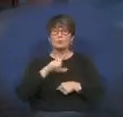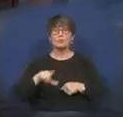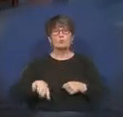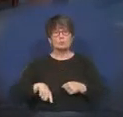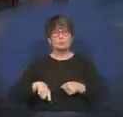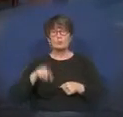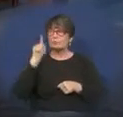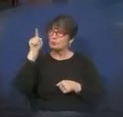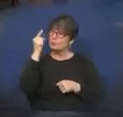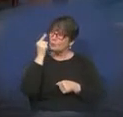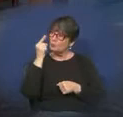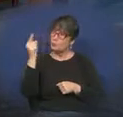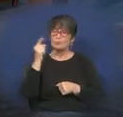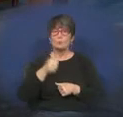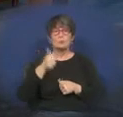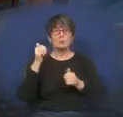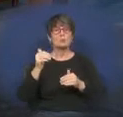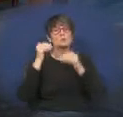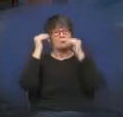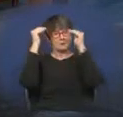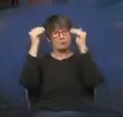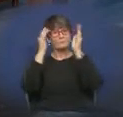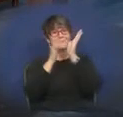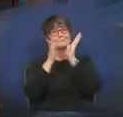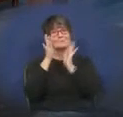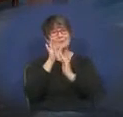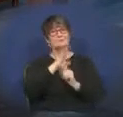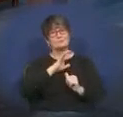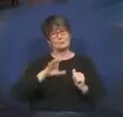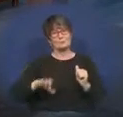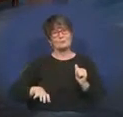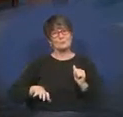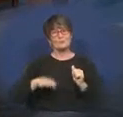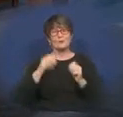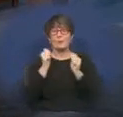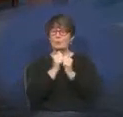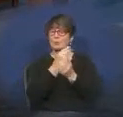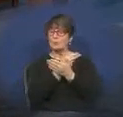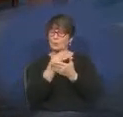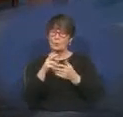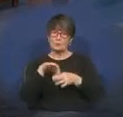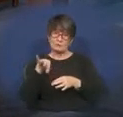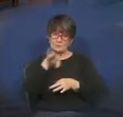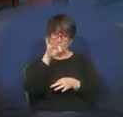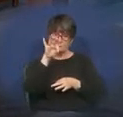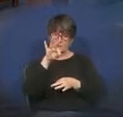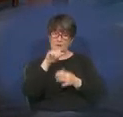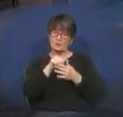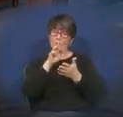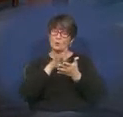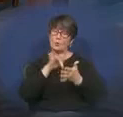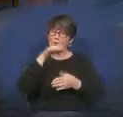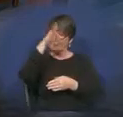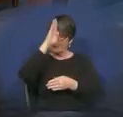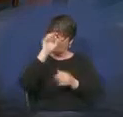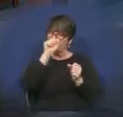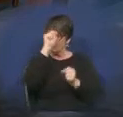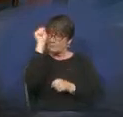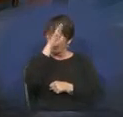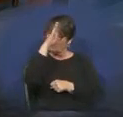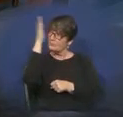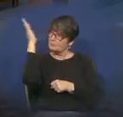Lord, you alone are the Most High, Jesus Christ, with the Holy Spirit, in the glory of God the